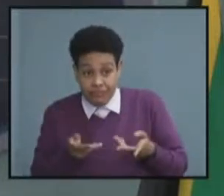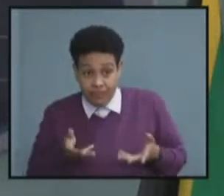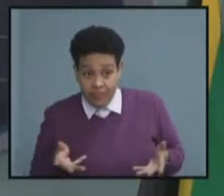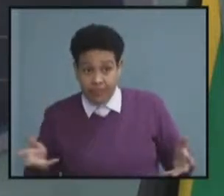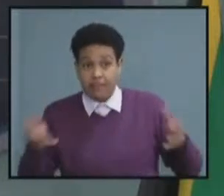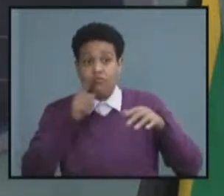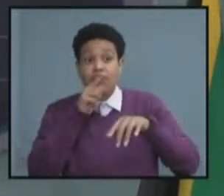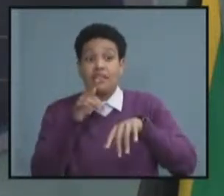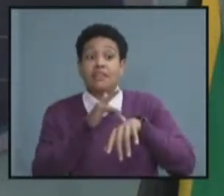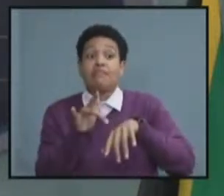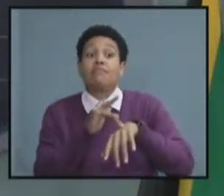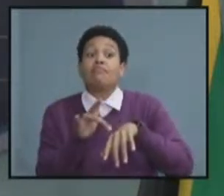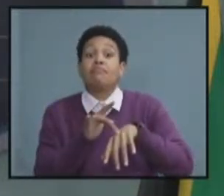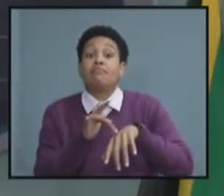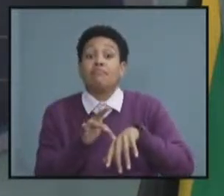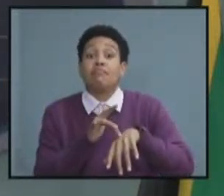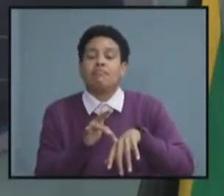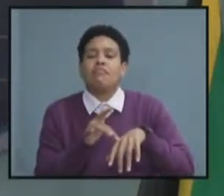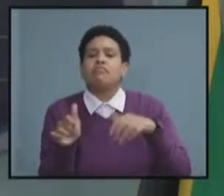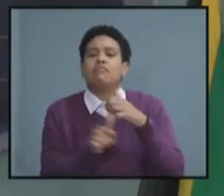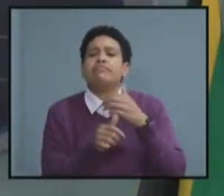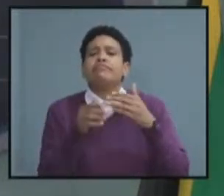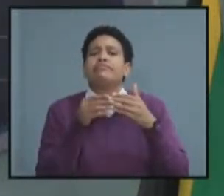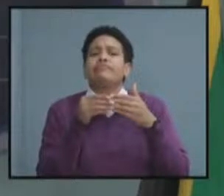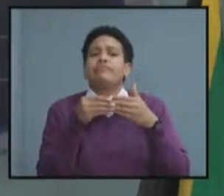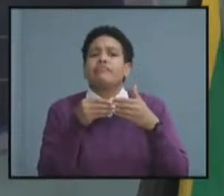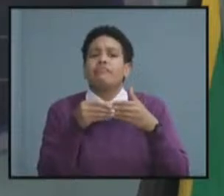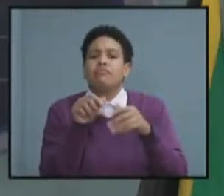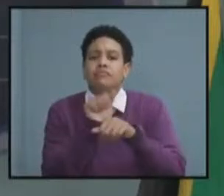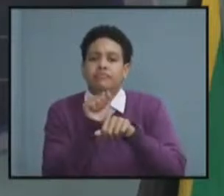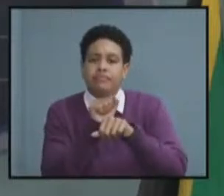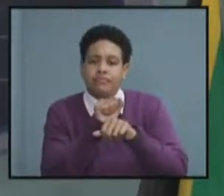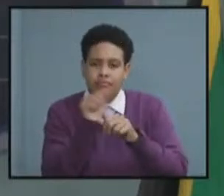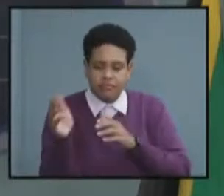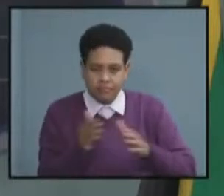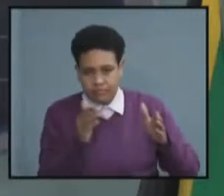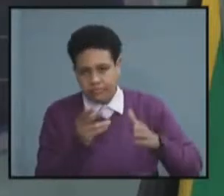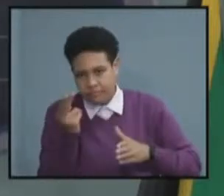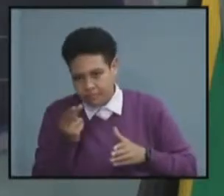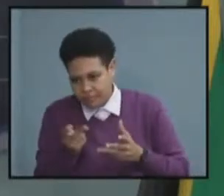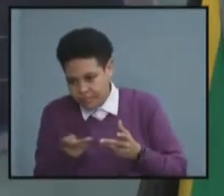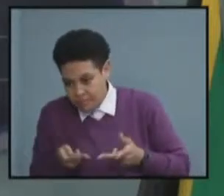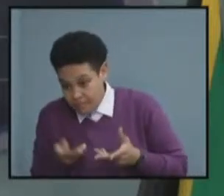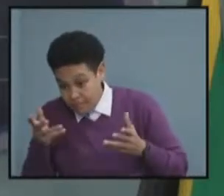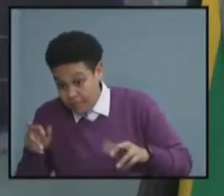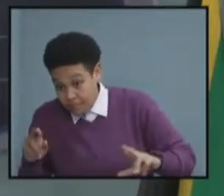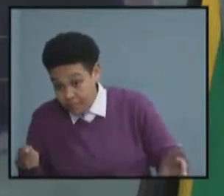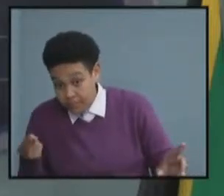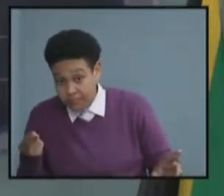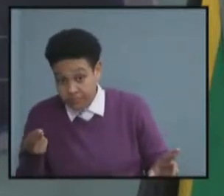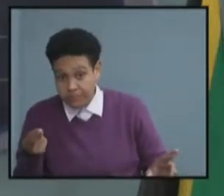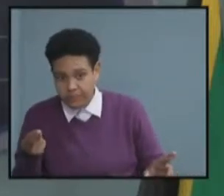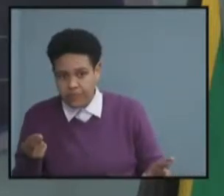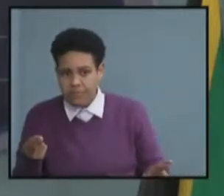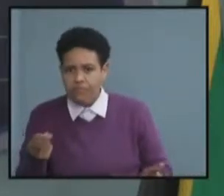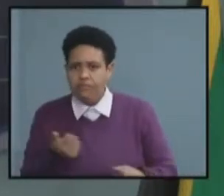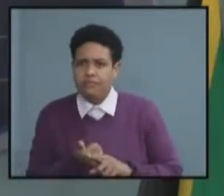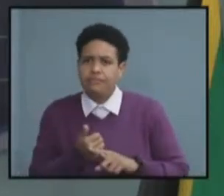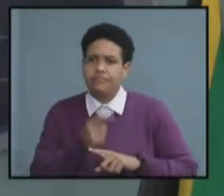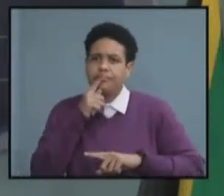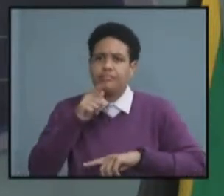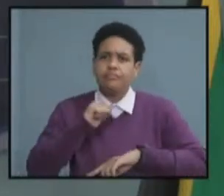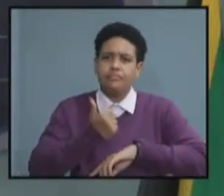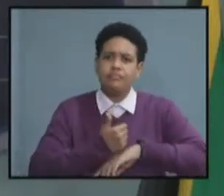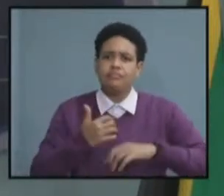available under the flexible work arrangement legislation to put in